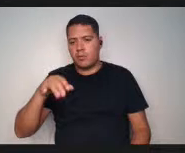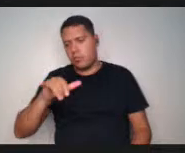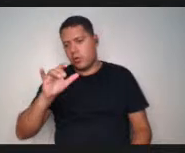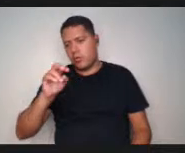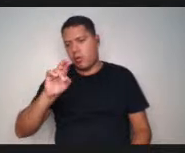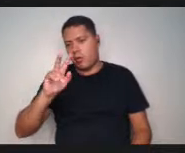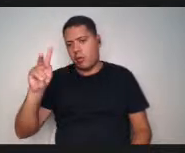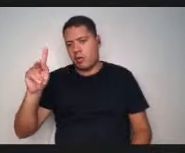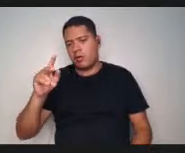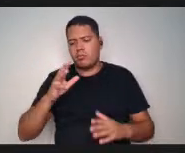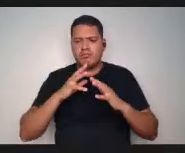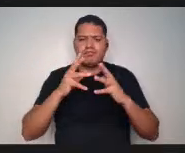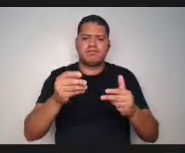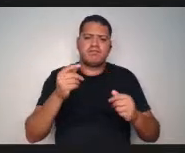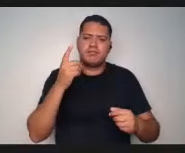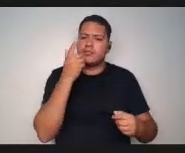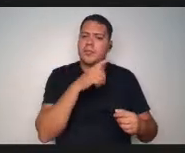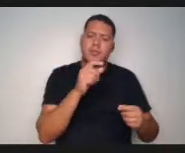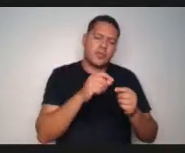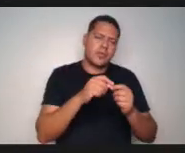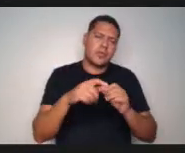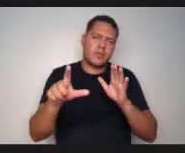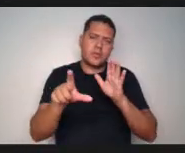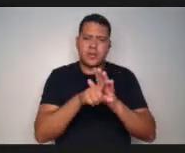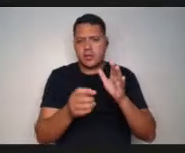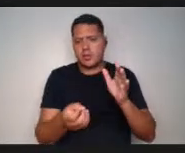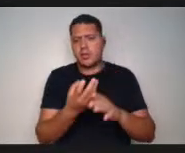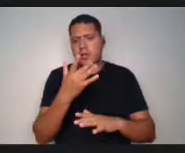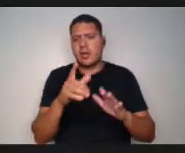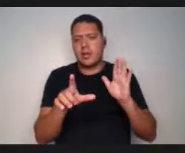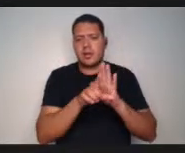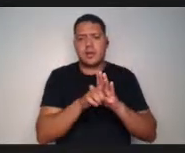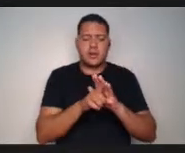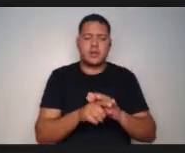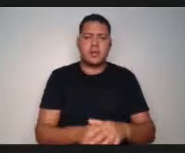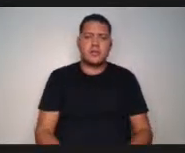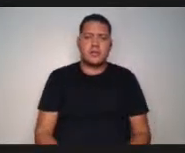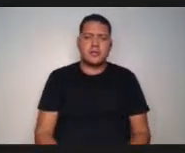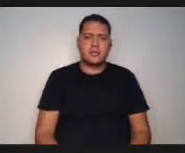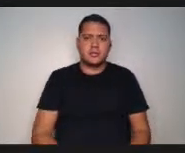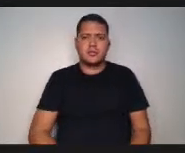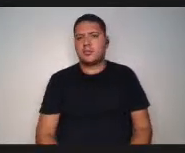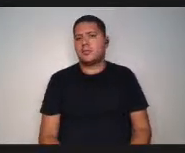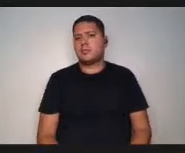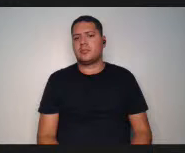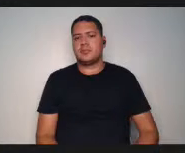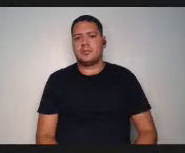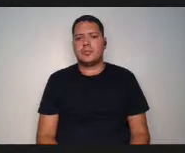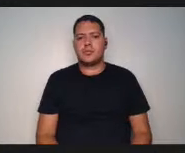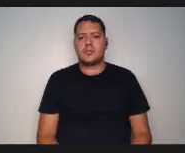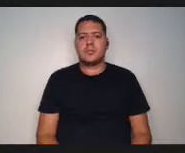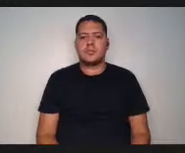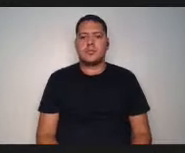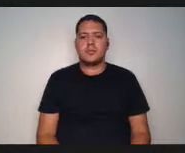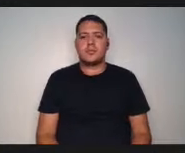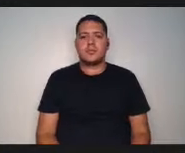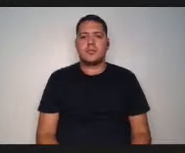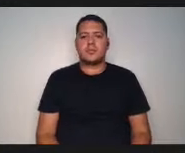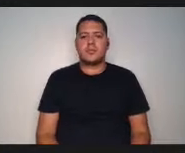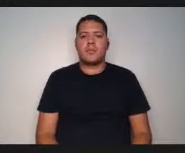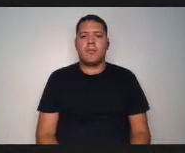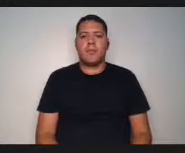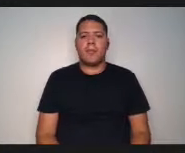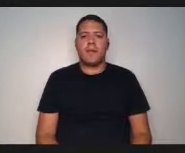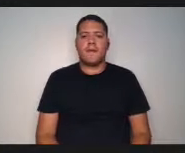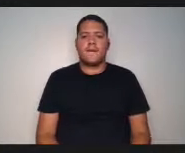leave. And then on the U.S. state level, especially in California, which is one of the early states,